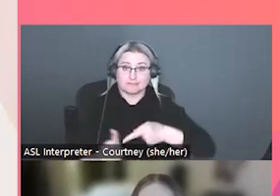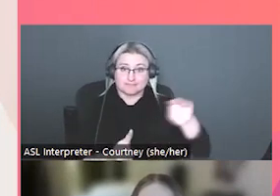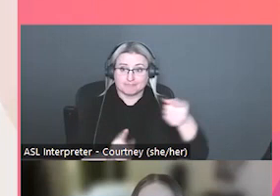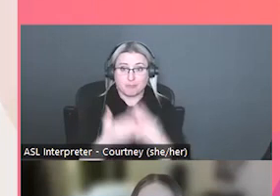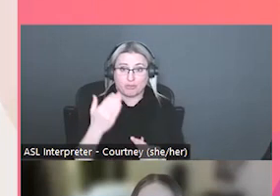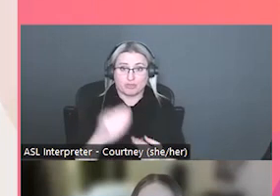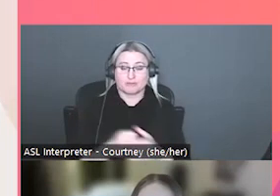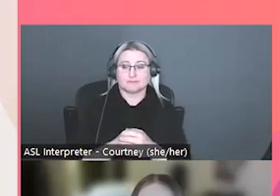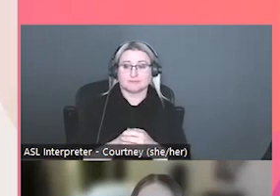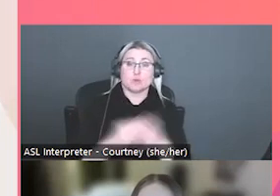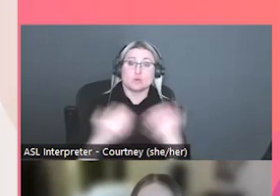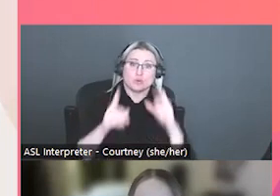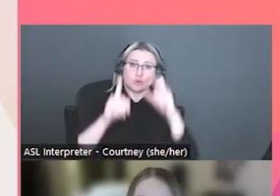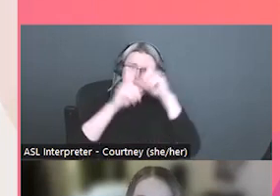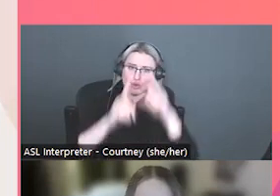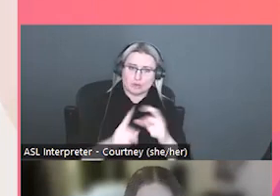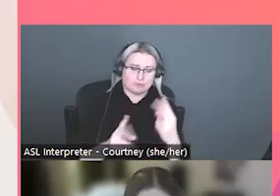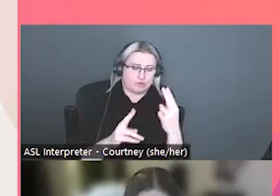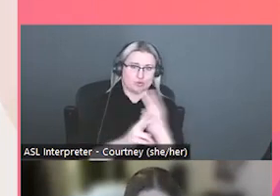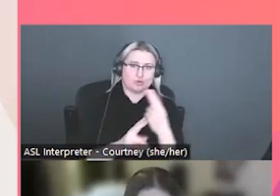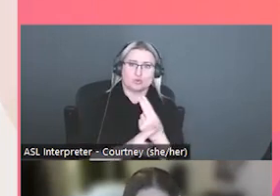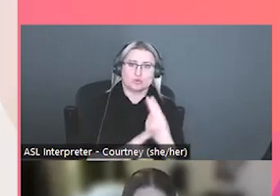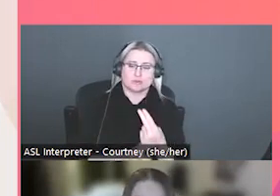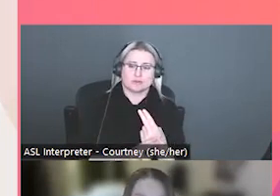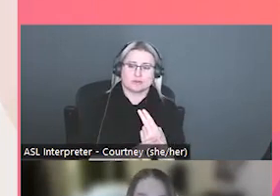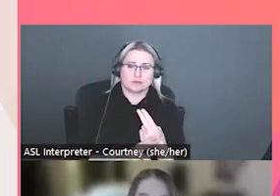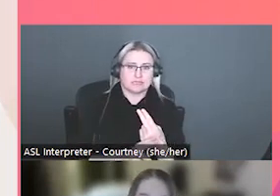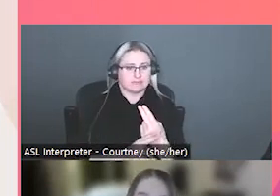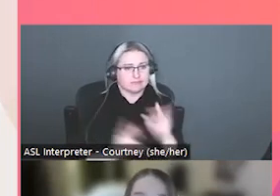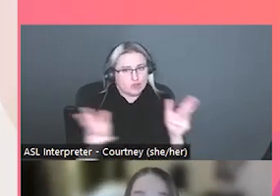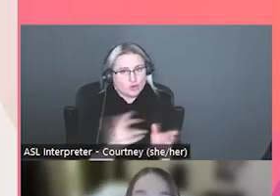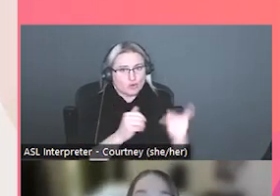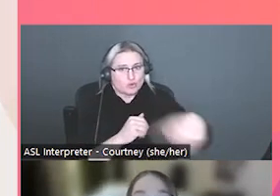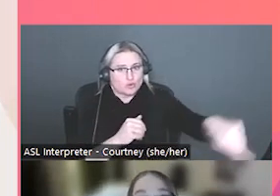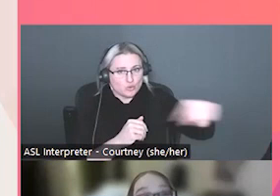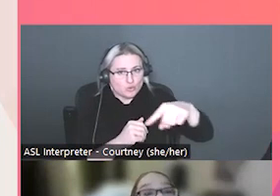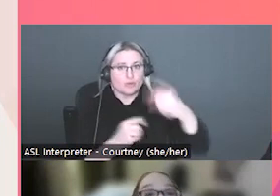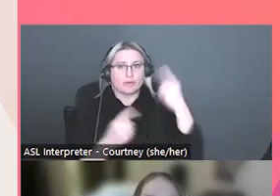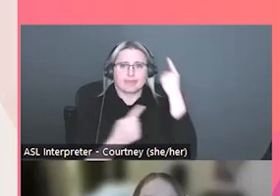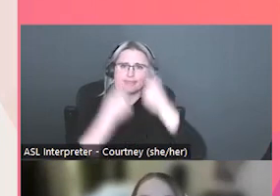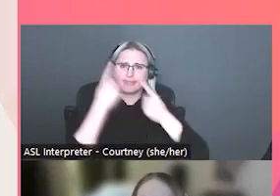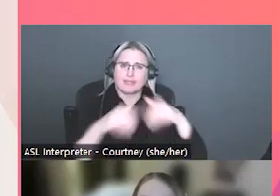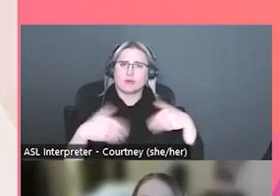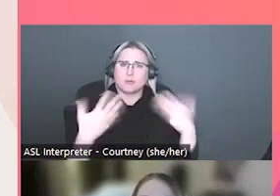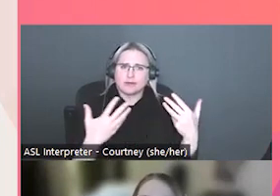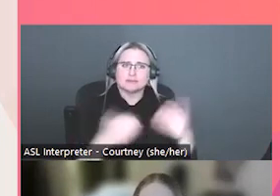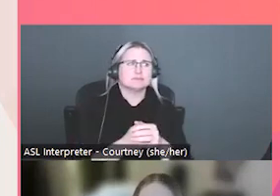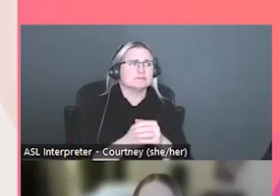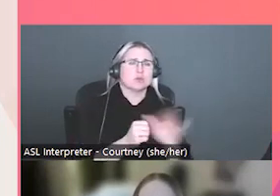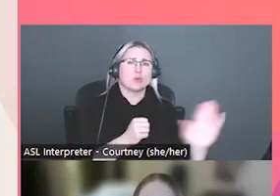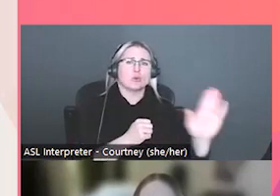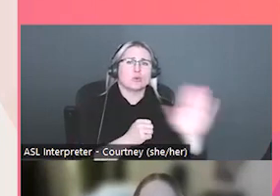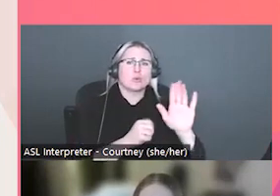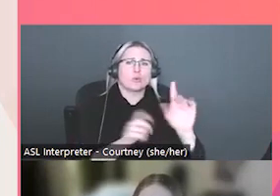overall, our usage of these terms is a prompt for you to also think about the socio-political spaces you are